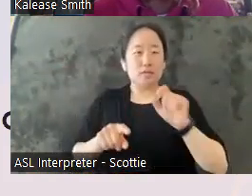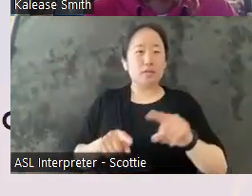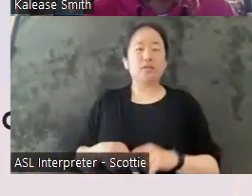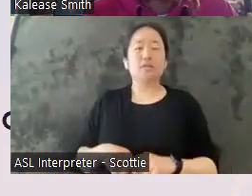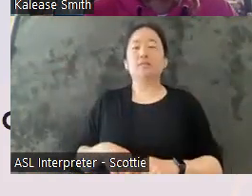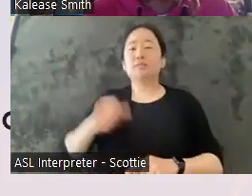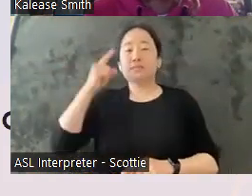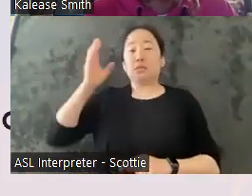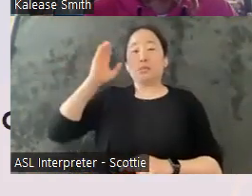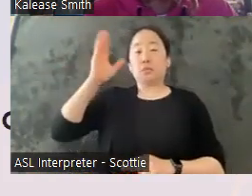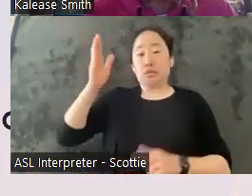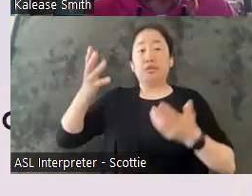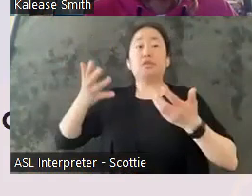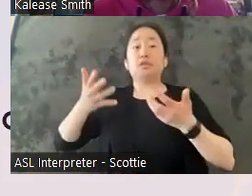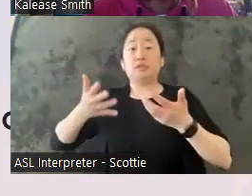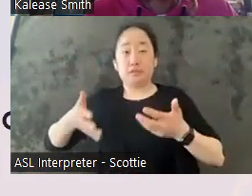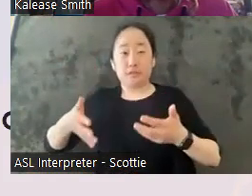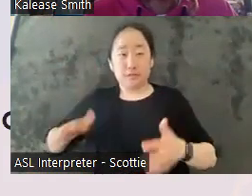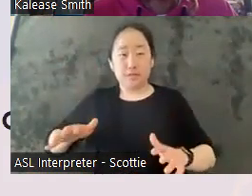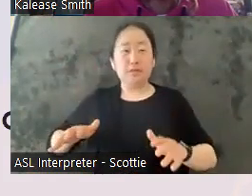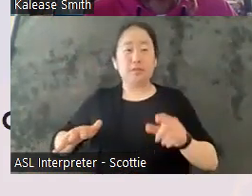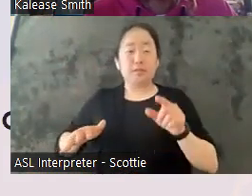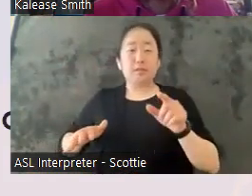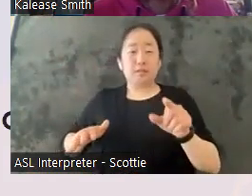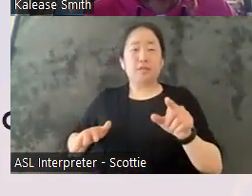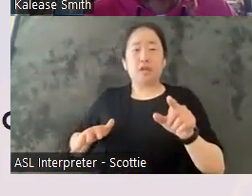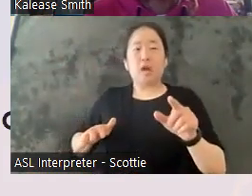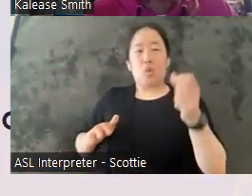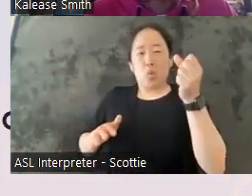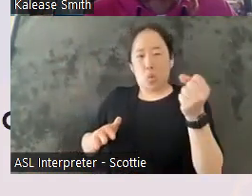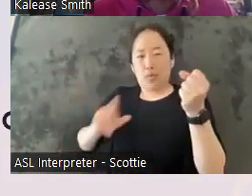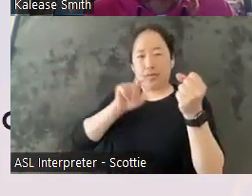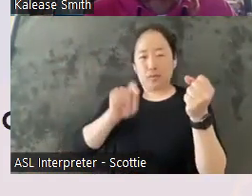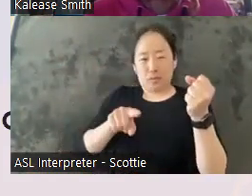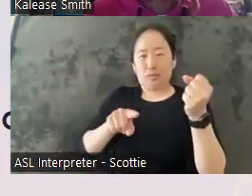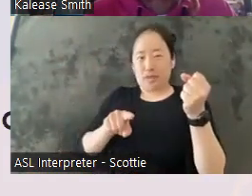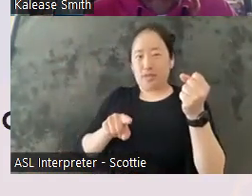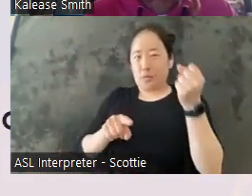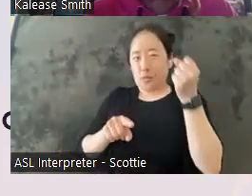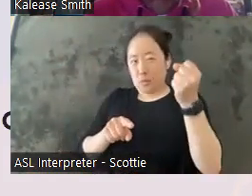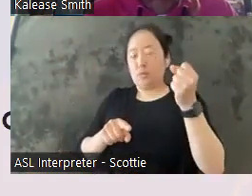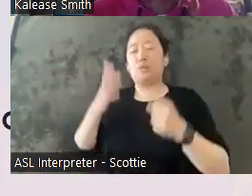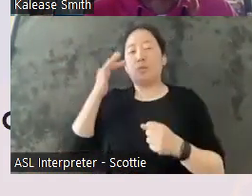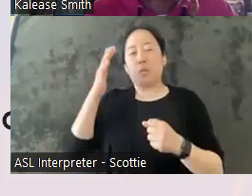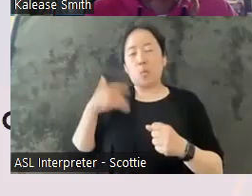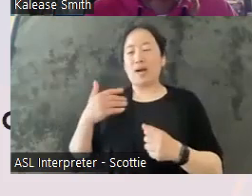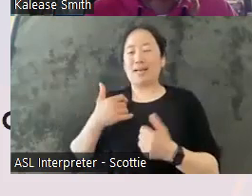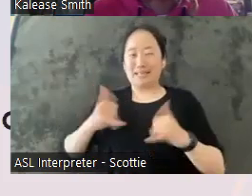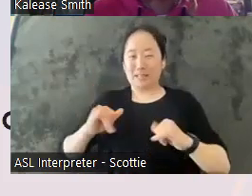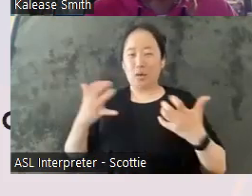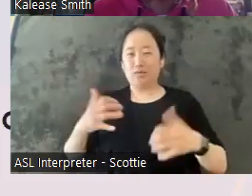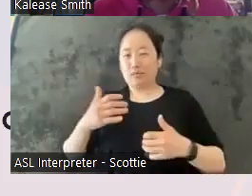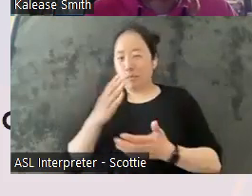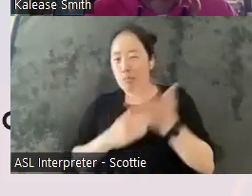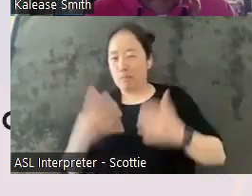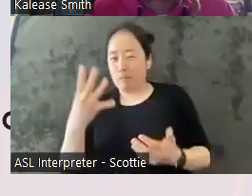presentation to answer for this question to be presented, just because I really want to make sure we get to part 4 of this presentation. But thank